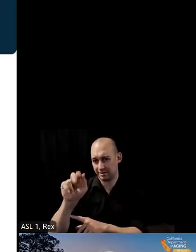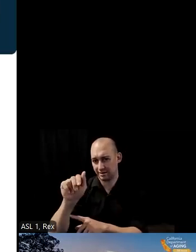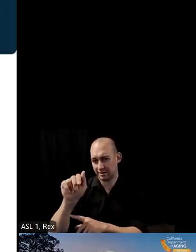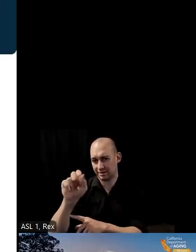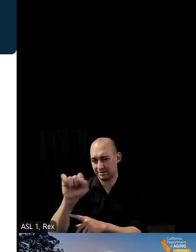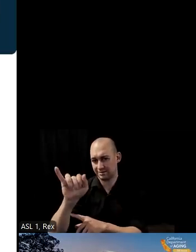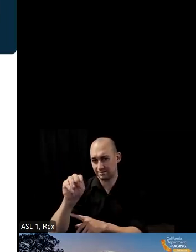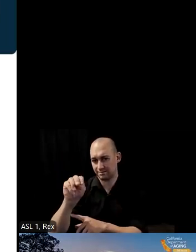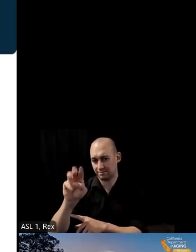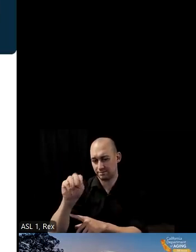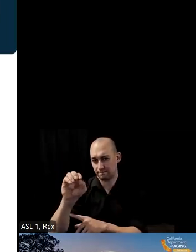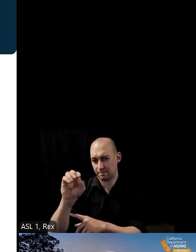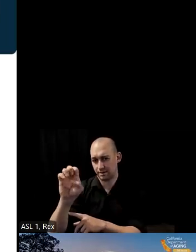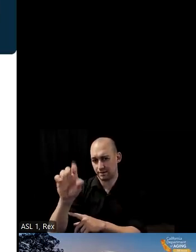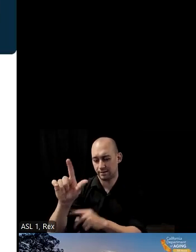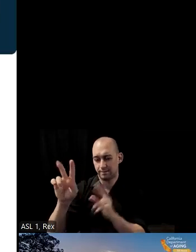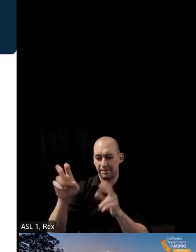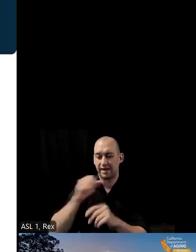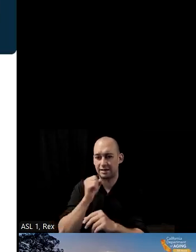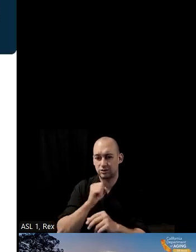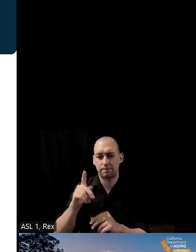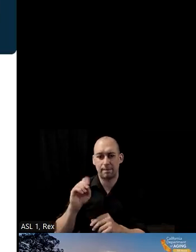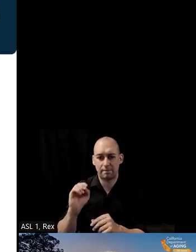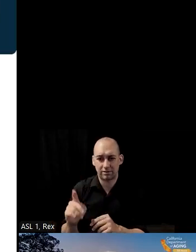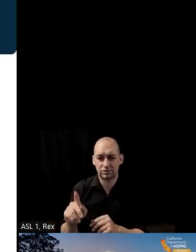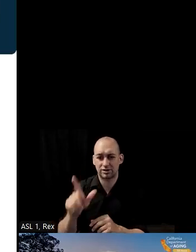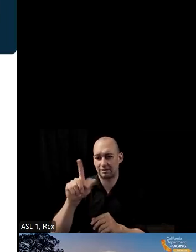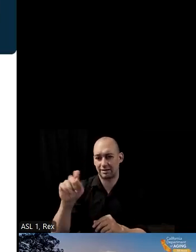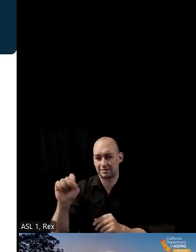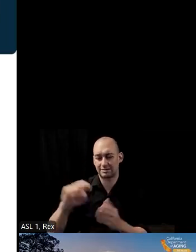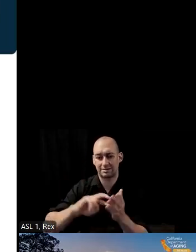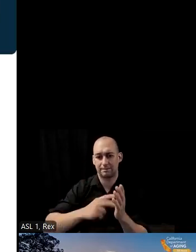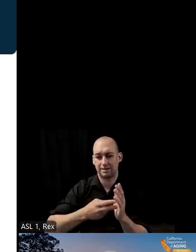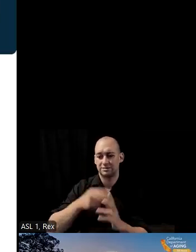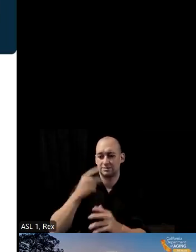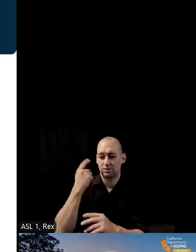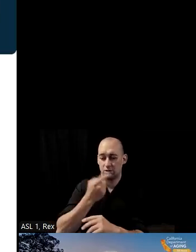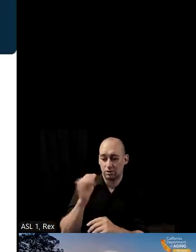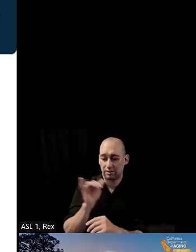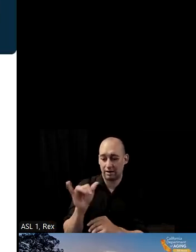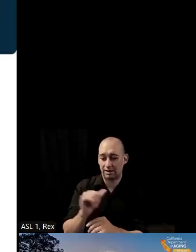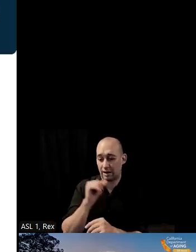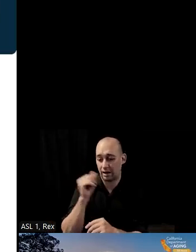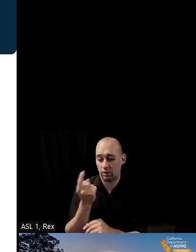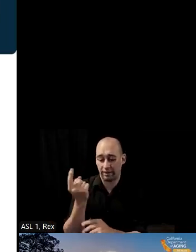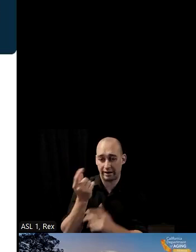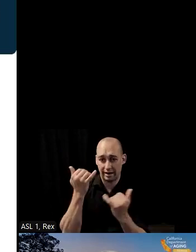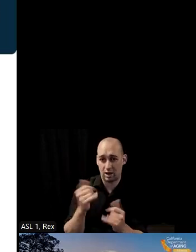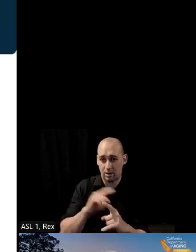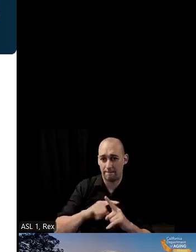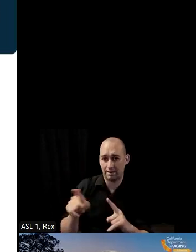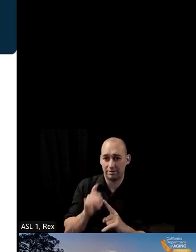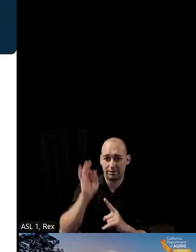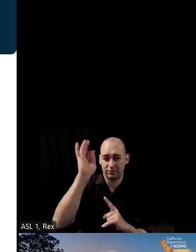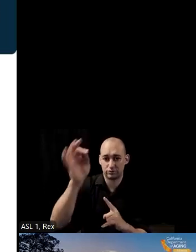aging population, what their LTSS needs are slated to look like, not only now, but into the future, so